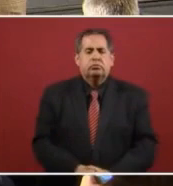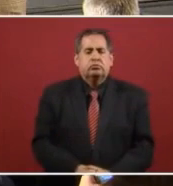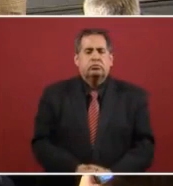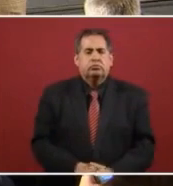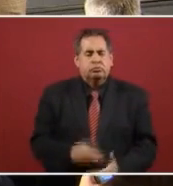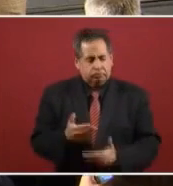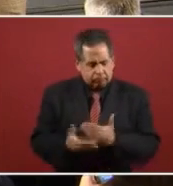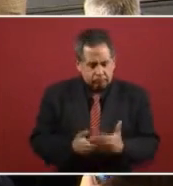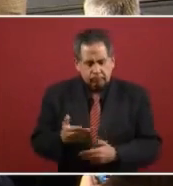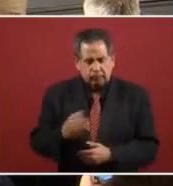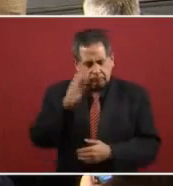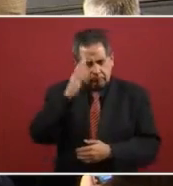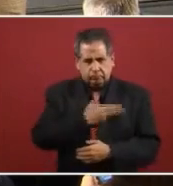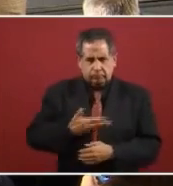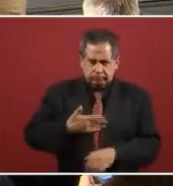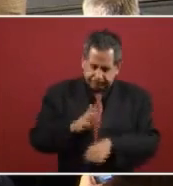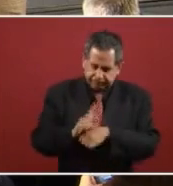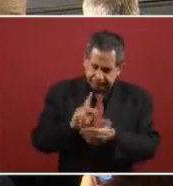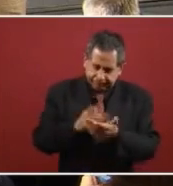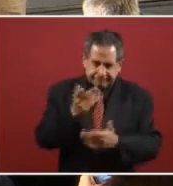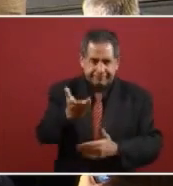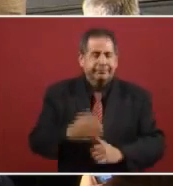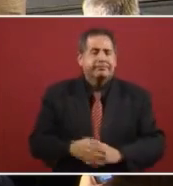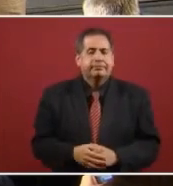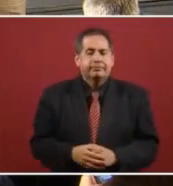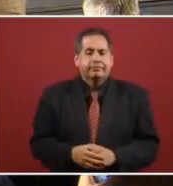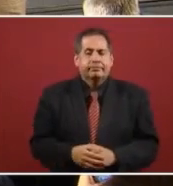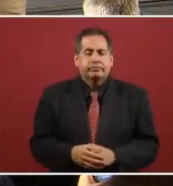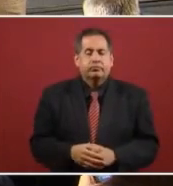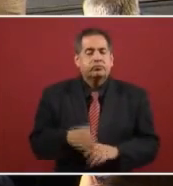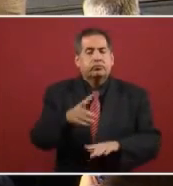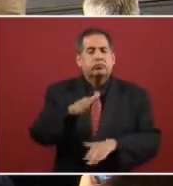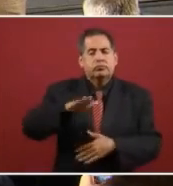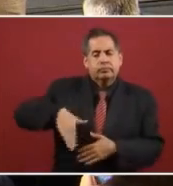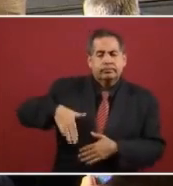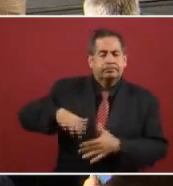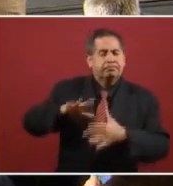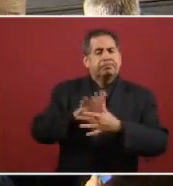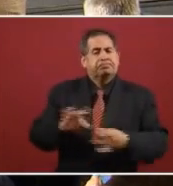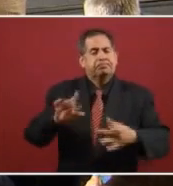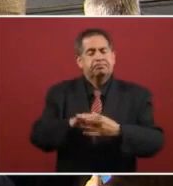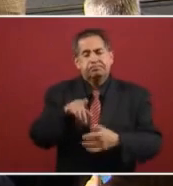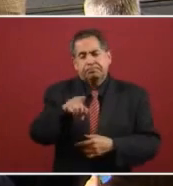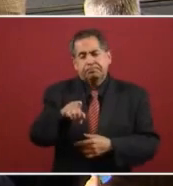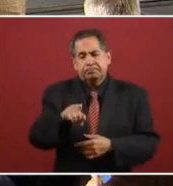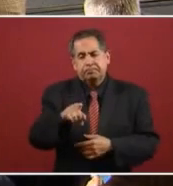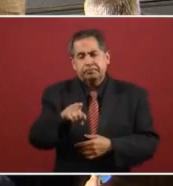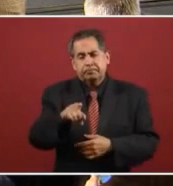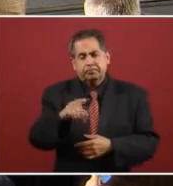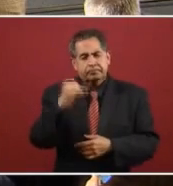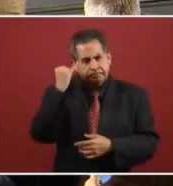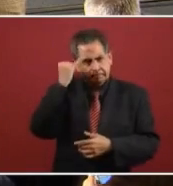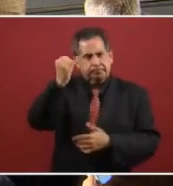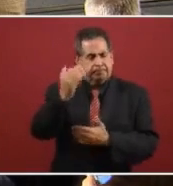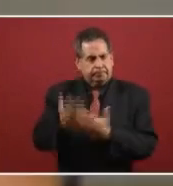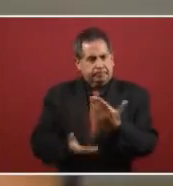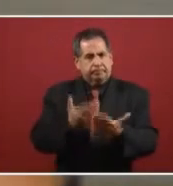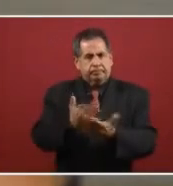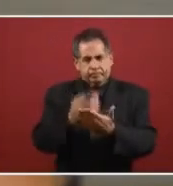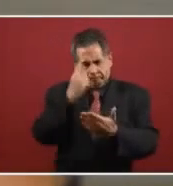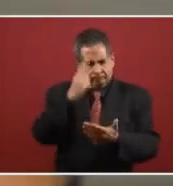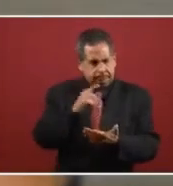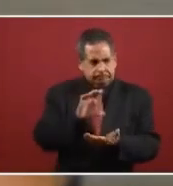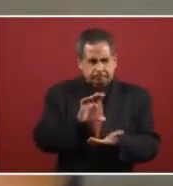time. And now for the president, regarding what you were talking about, the